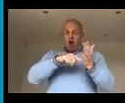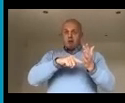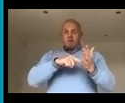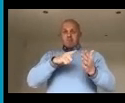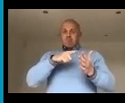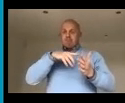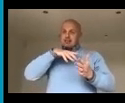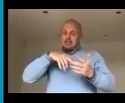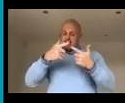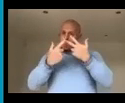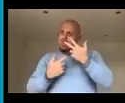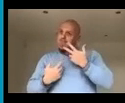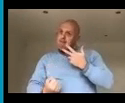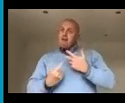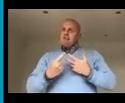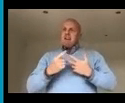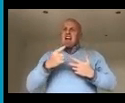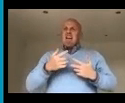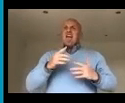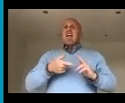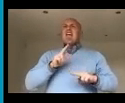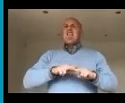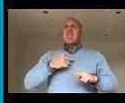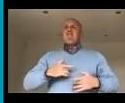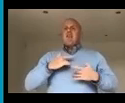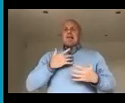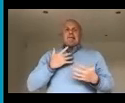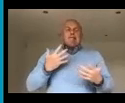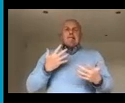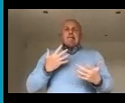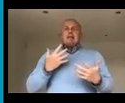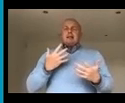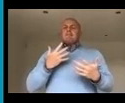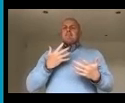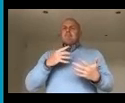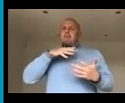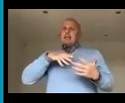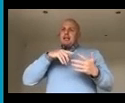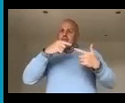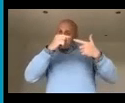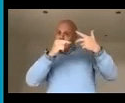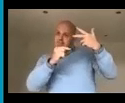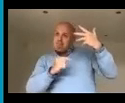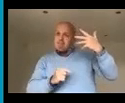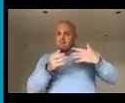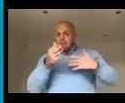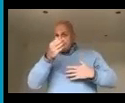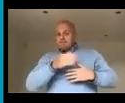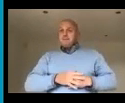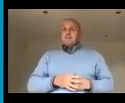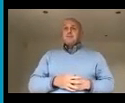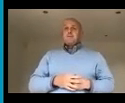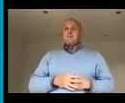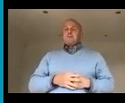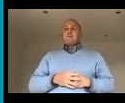aren't familiar with applying for grants, this is what you need to think about. And it applies to this particular grant, but it applies